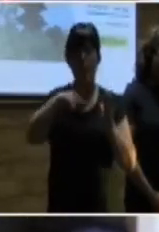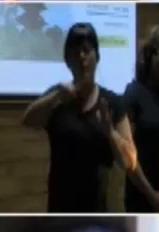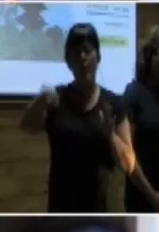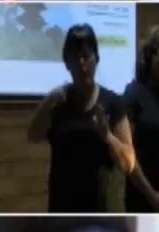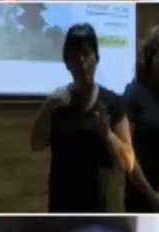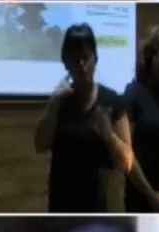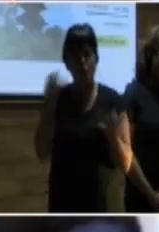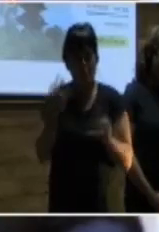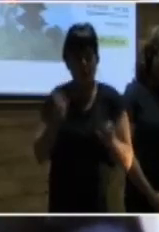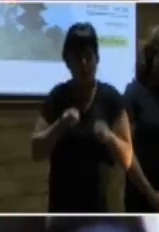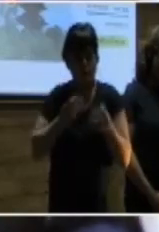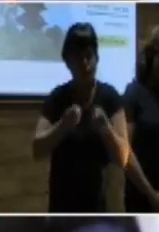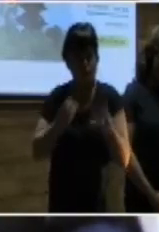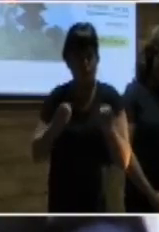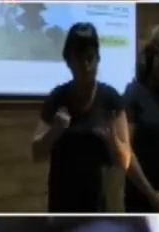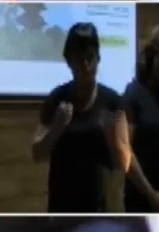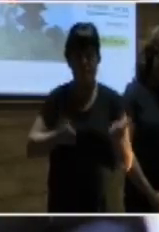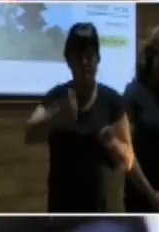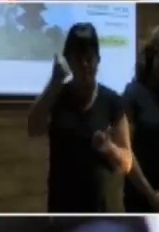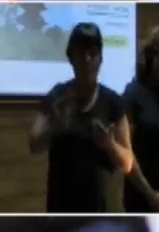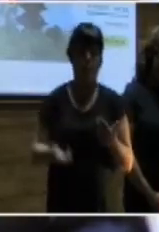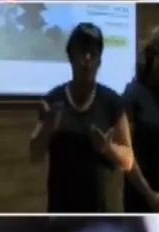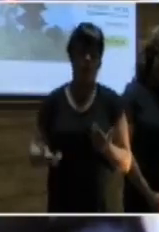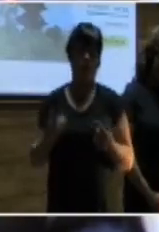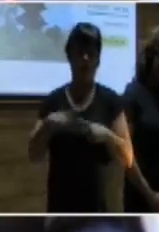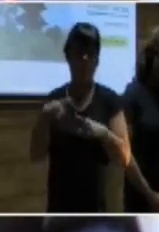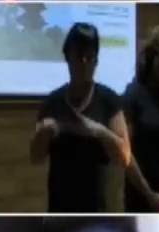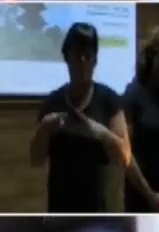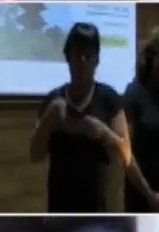what I'm telling you now, because what they say comes from the